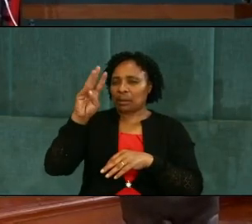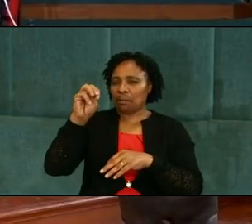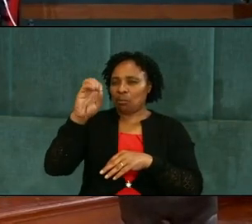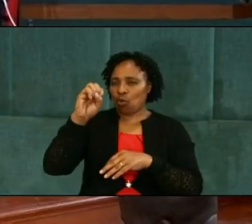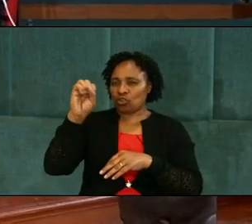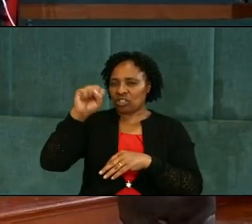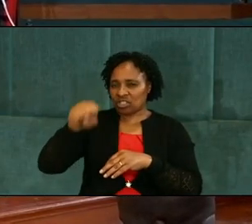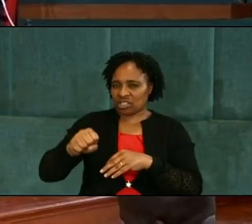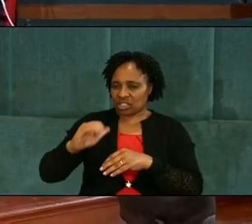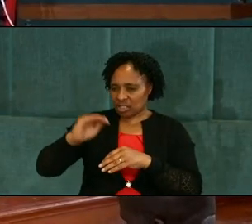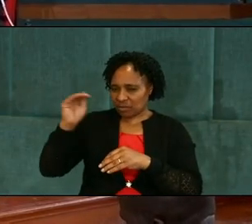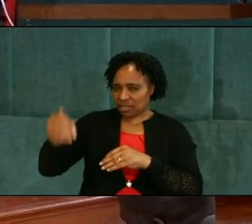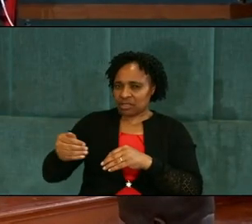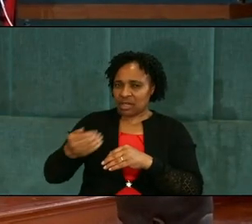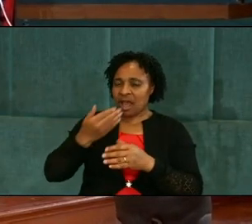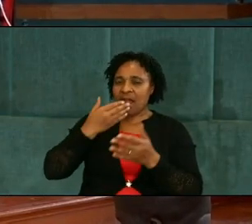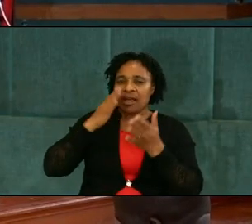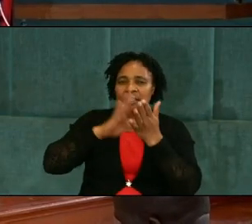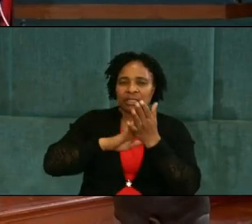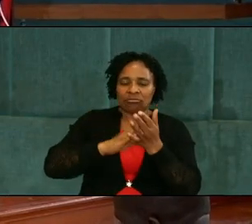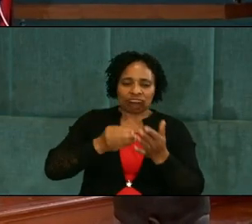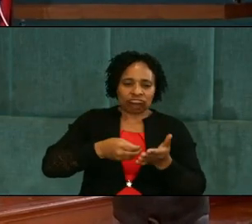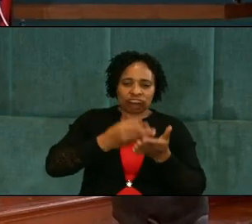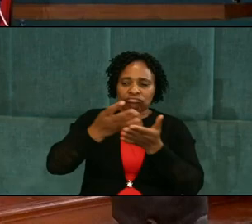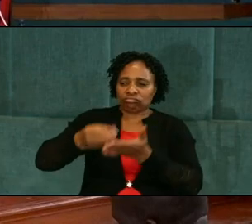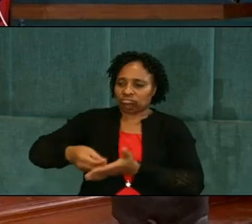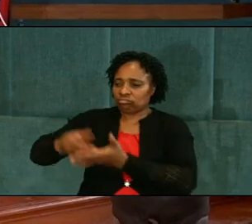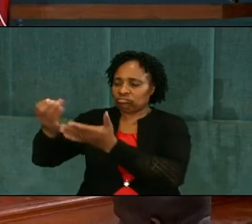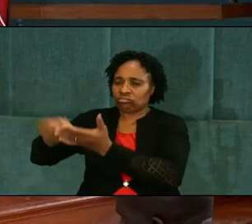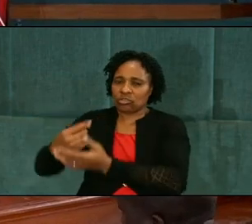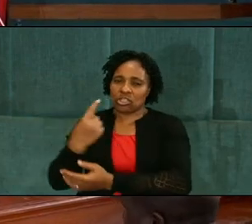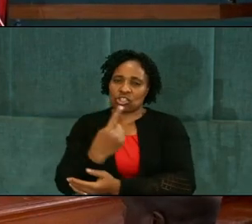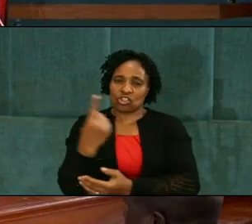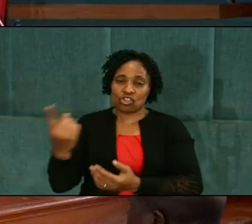letter to each of these churches.